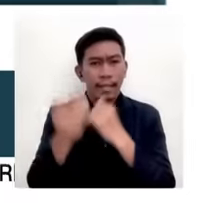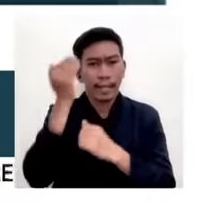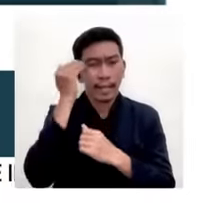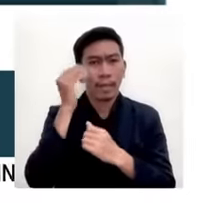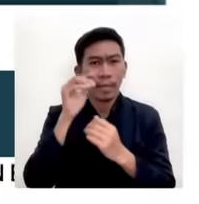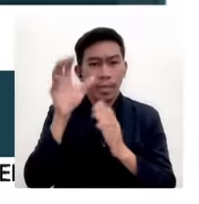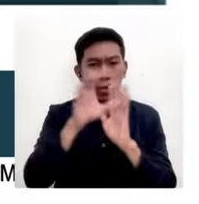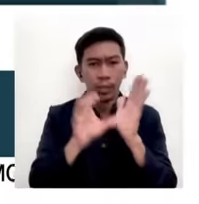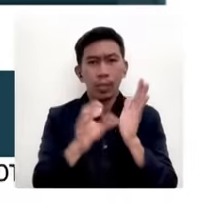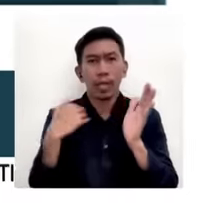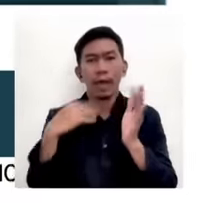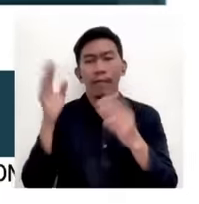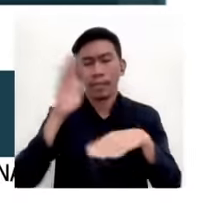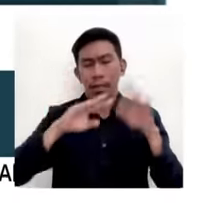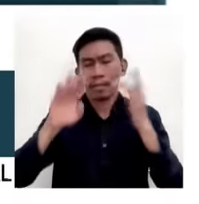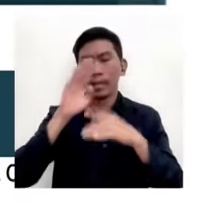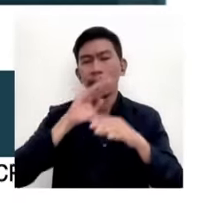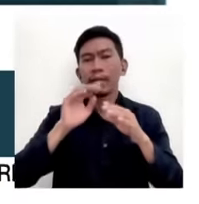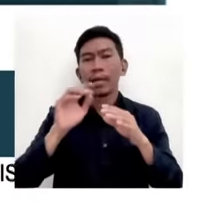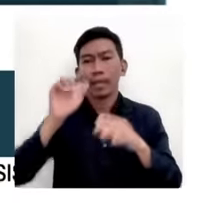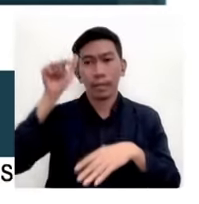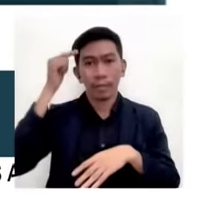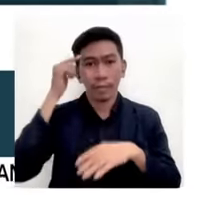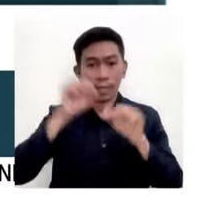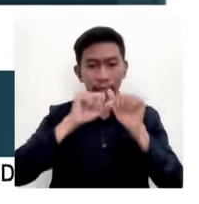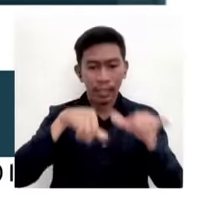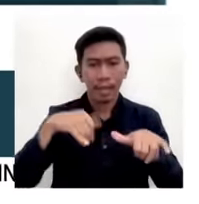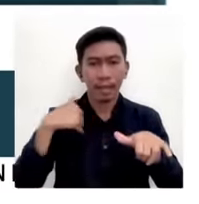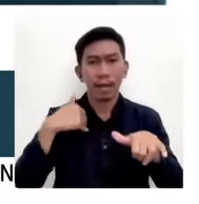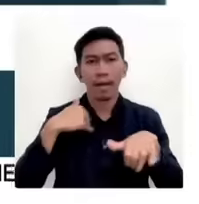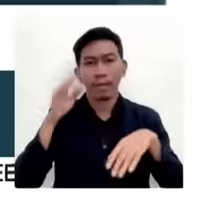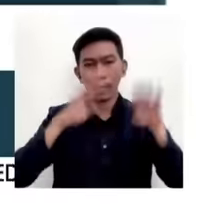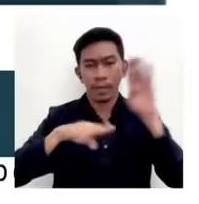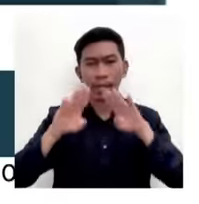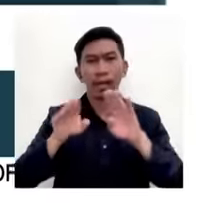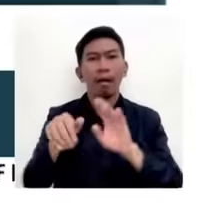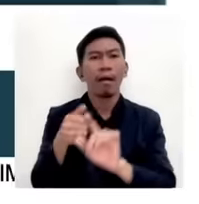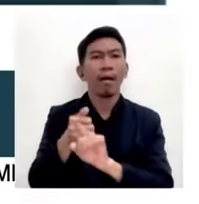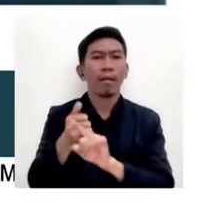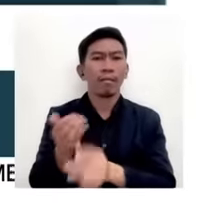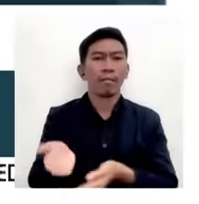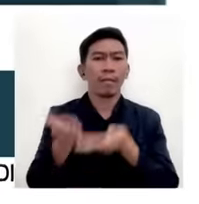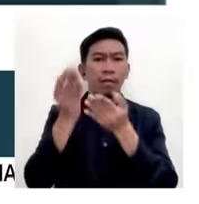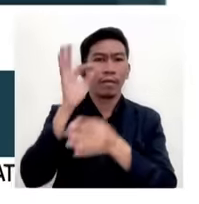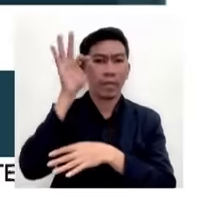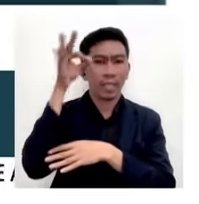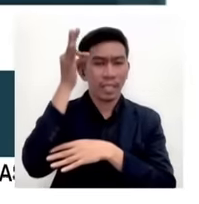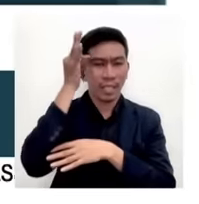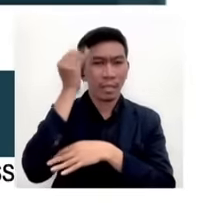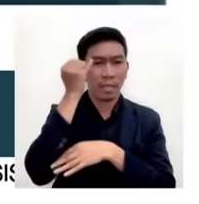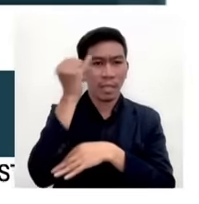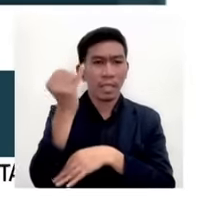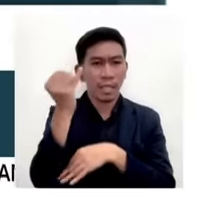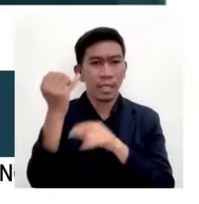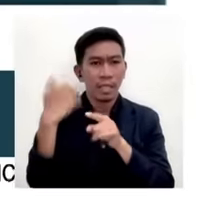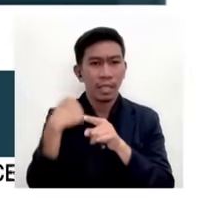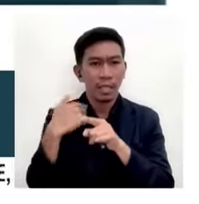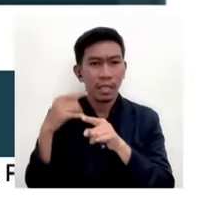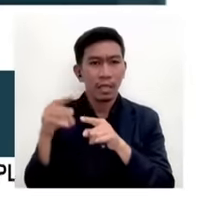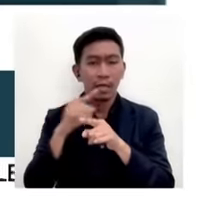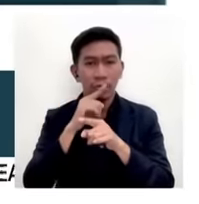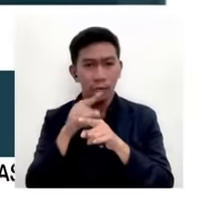yung government system natin. That's why they introduced yung federalism idea during their terms, and they even won on the basis of